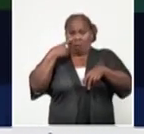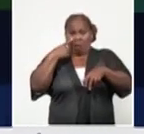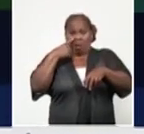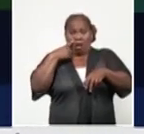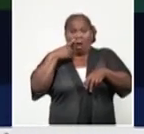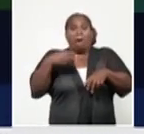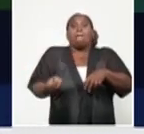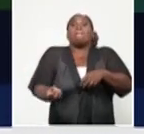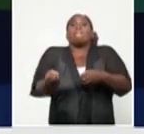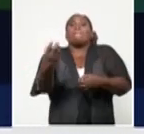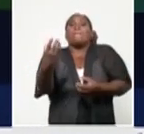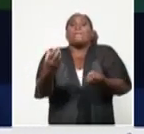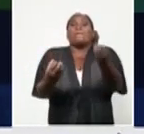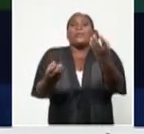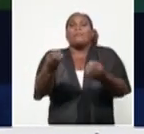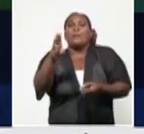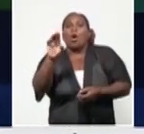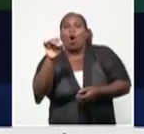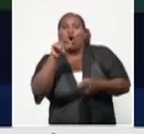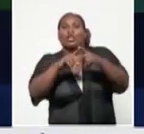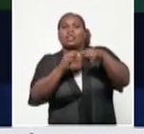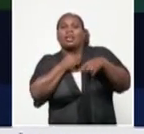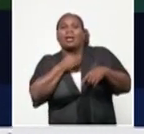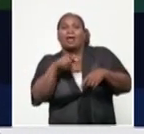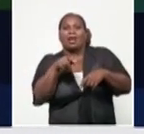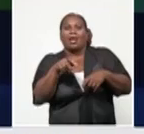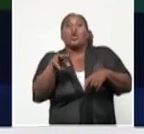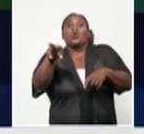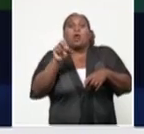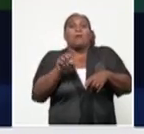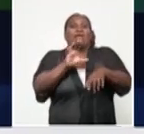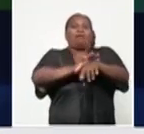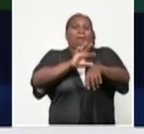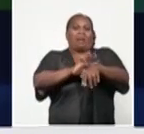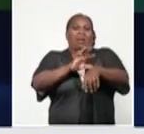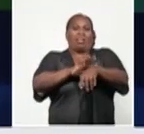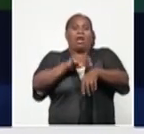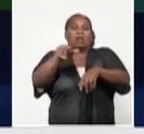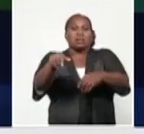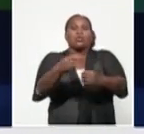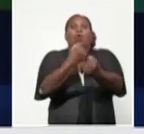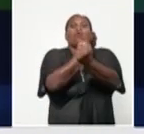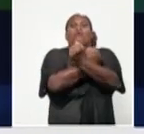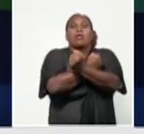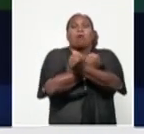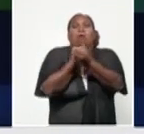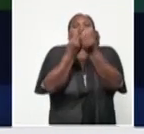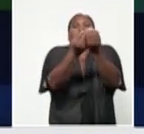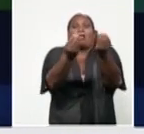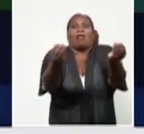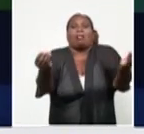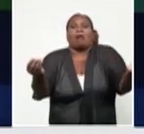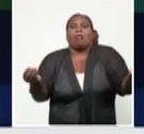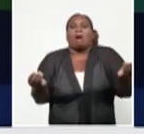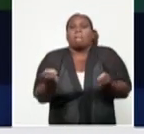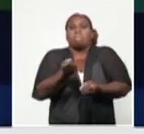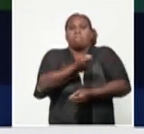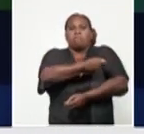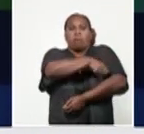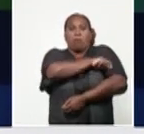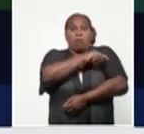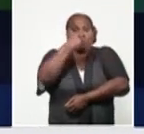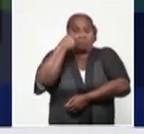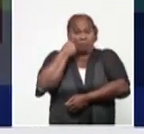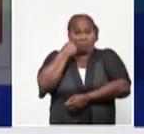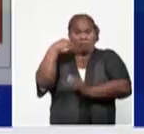weeks. We are seeing a resurgence in the virus, putting the entire population at risk. If we can show the next